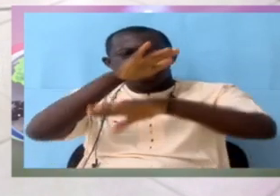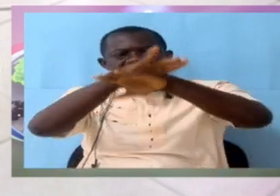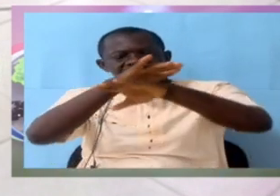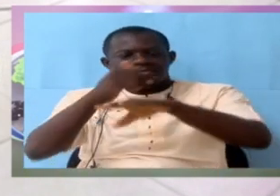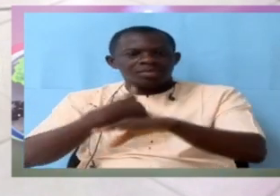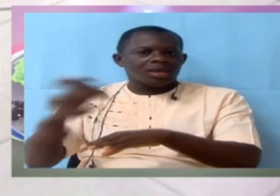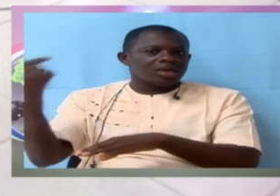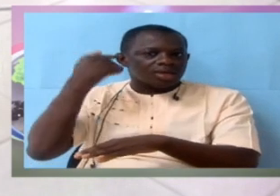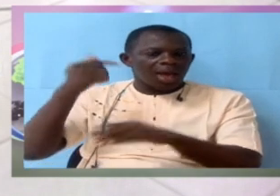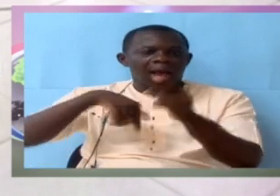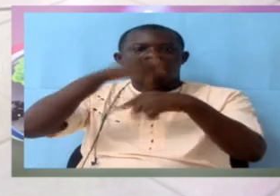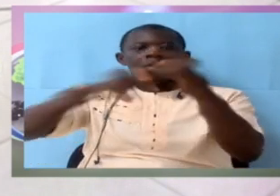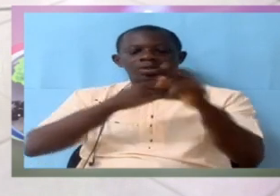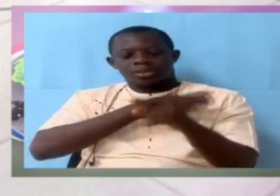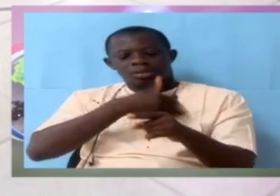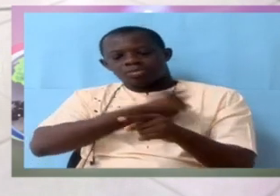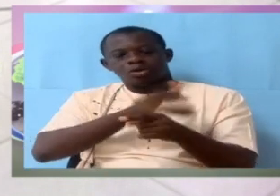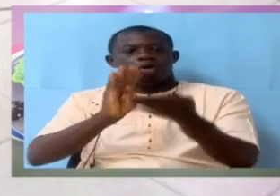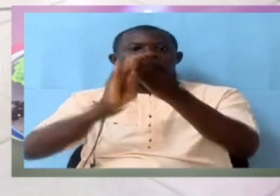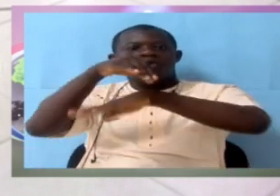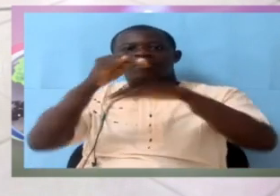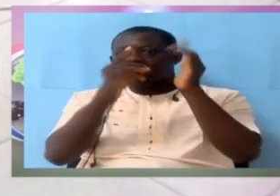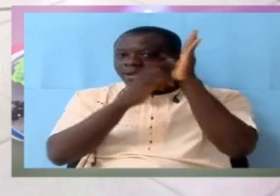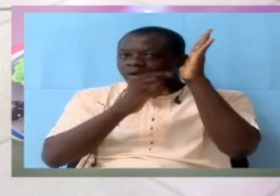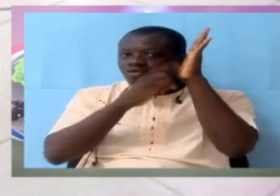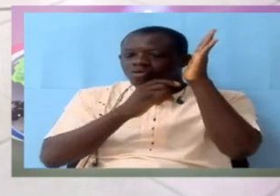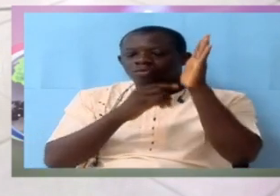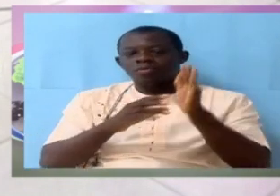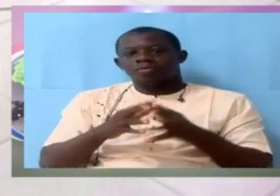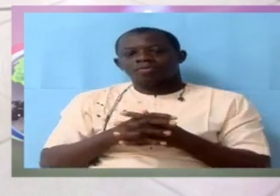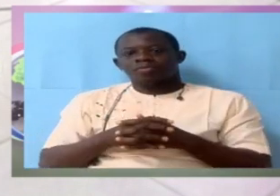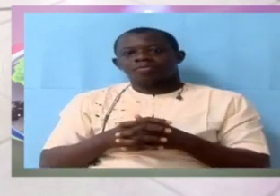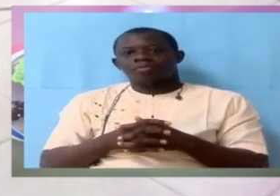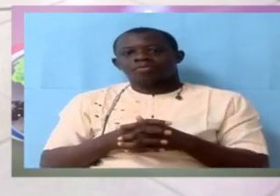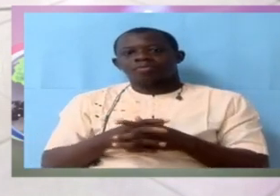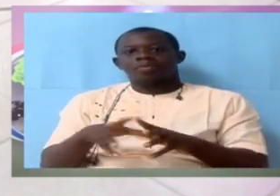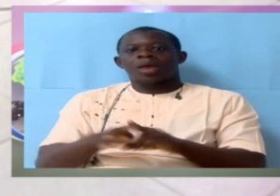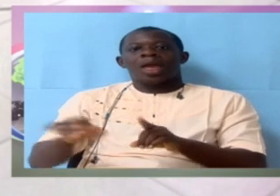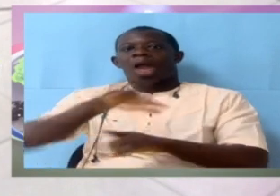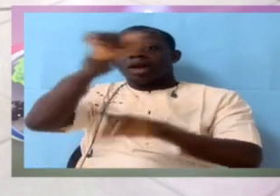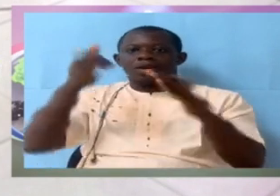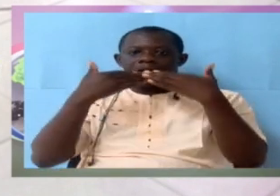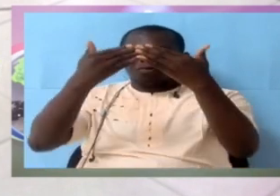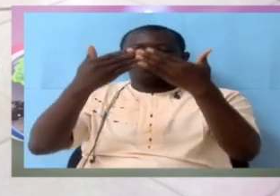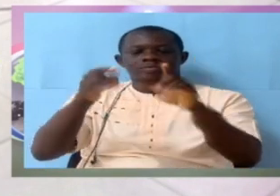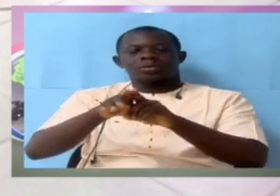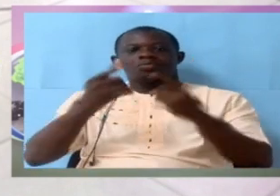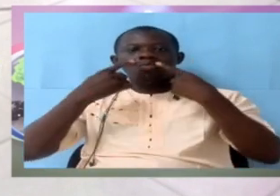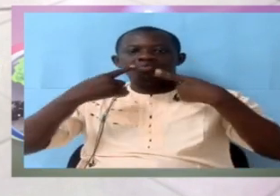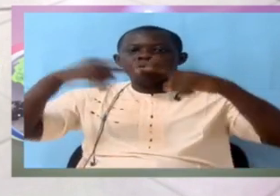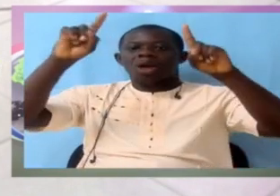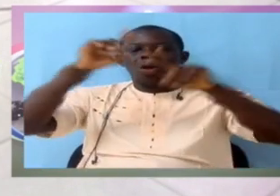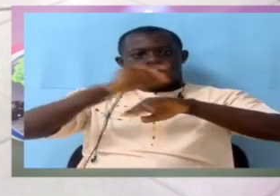treatment over the radio. And the information they gave out on